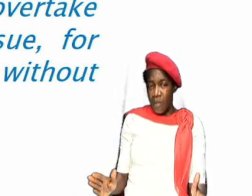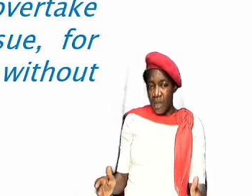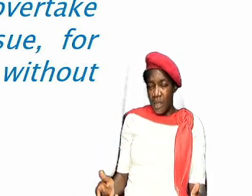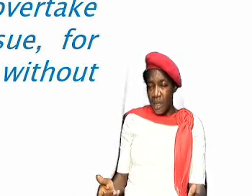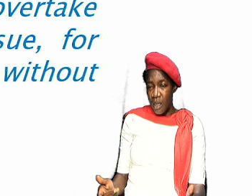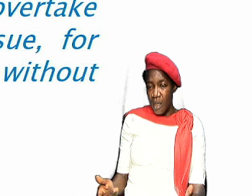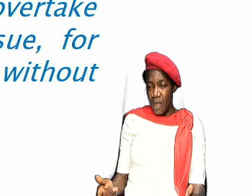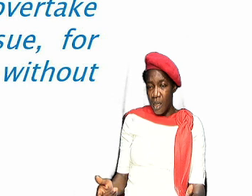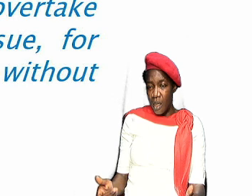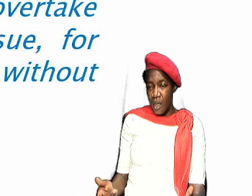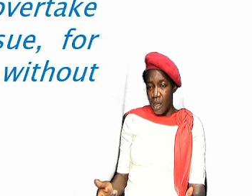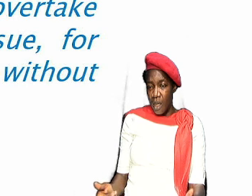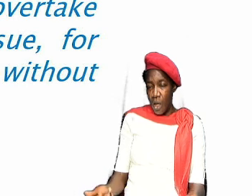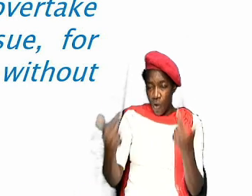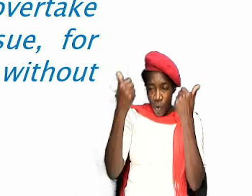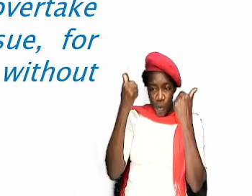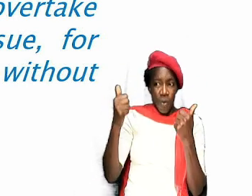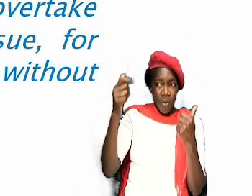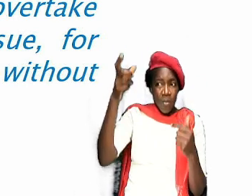David.